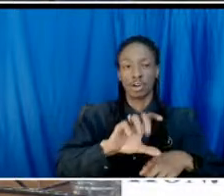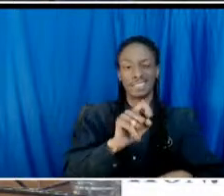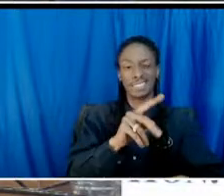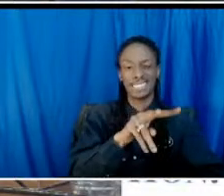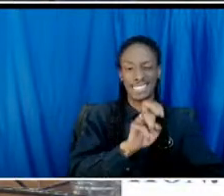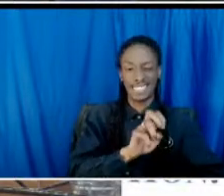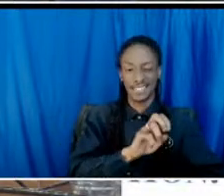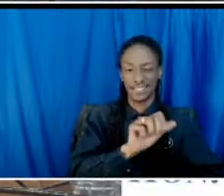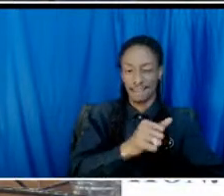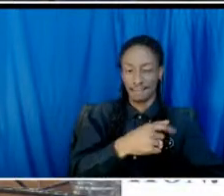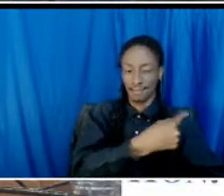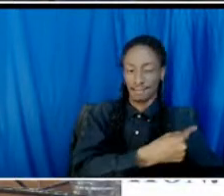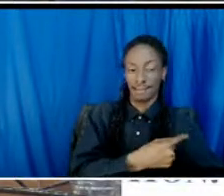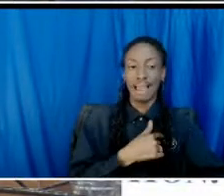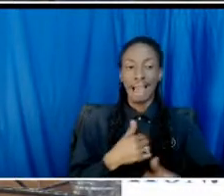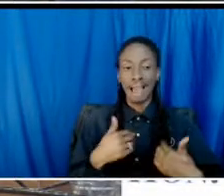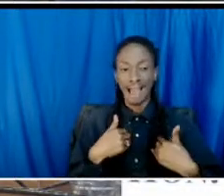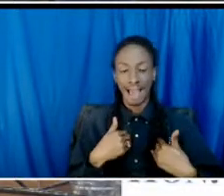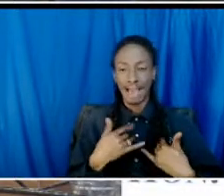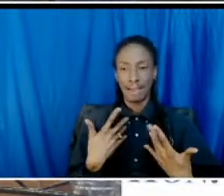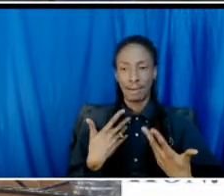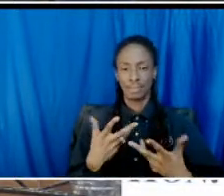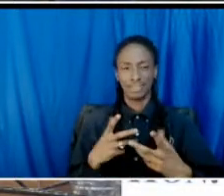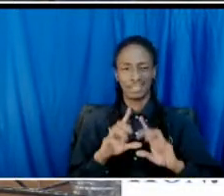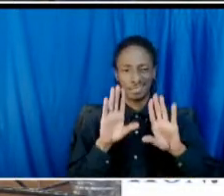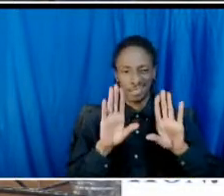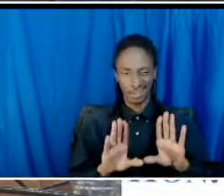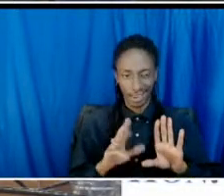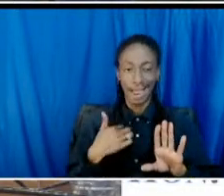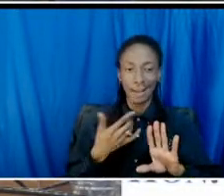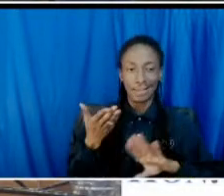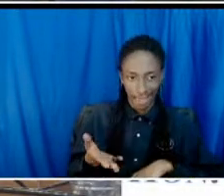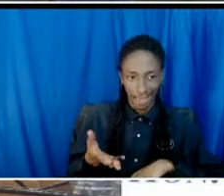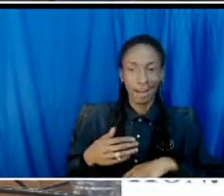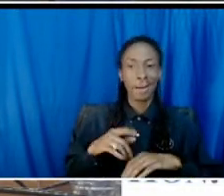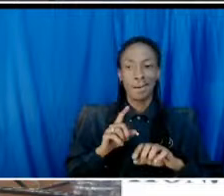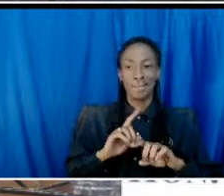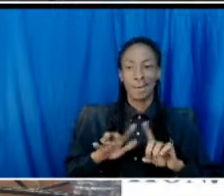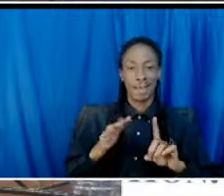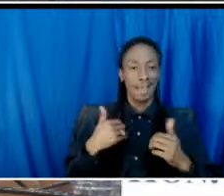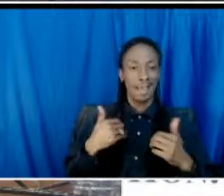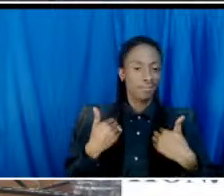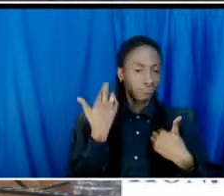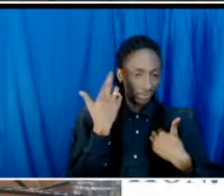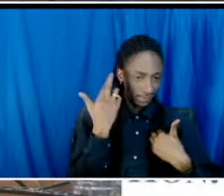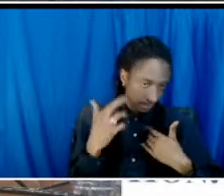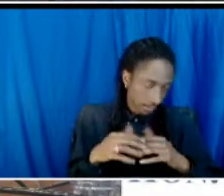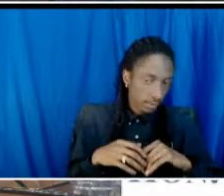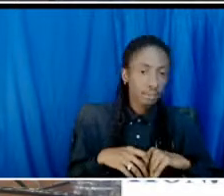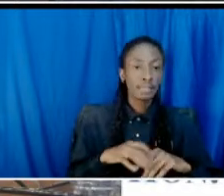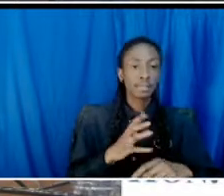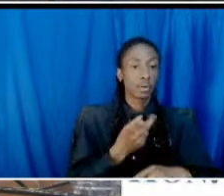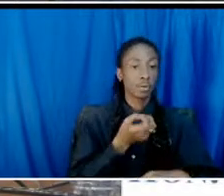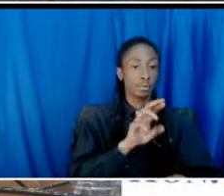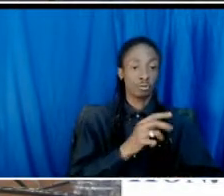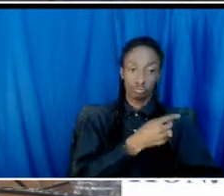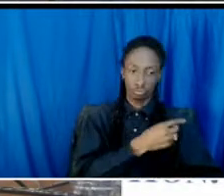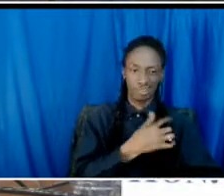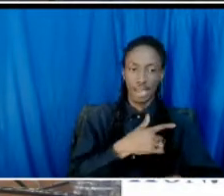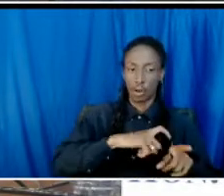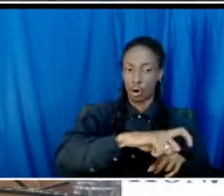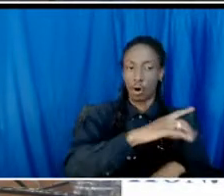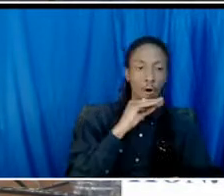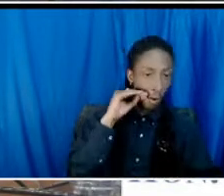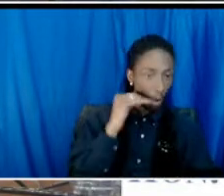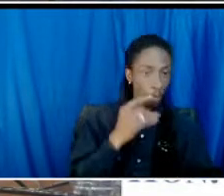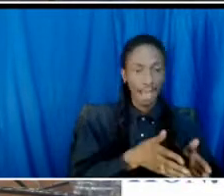was, I was at the department, it was a Sunday, but there had been some reasons I needed to be there. Mr. Engel, I called at home and asked him if he would come in